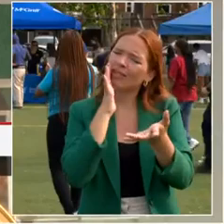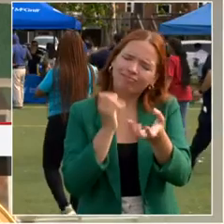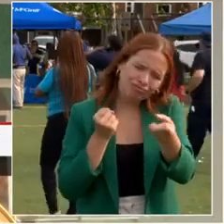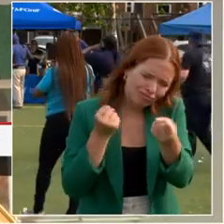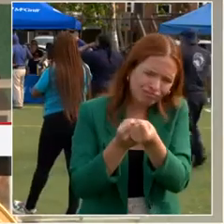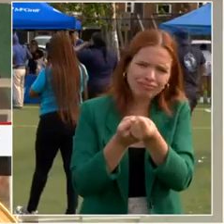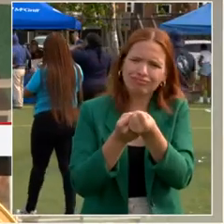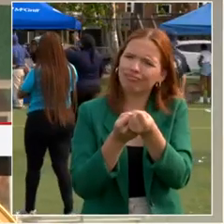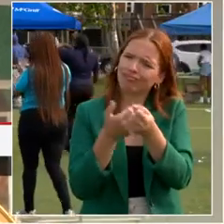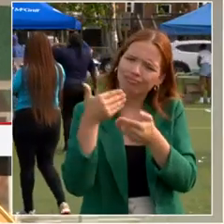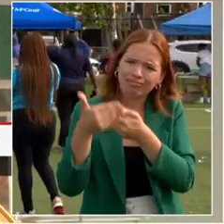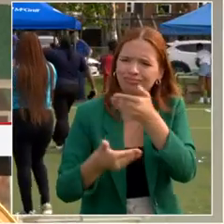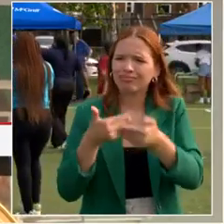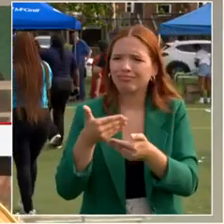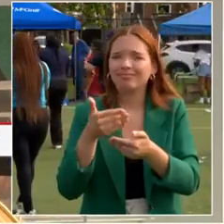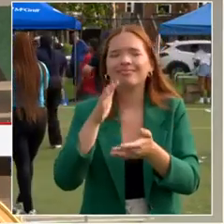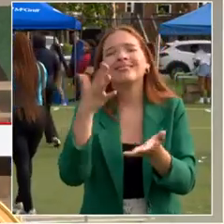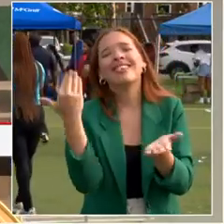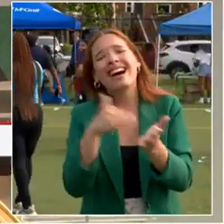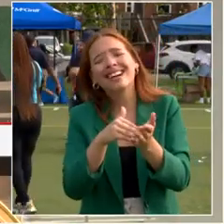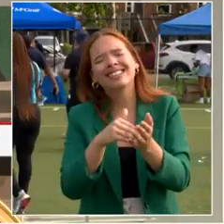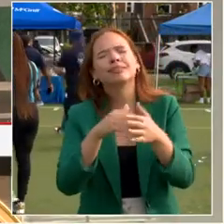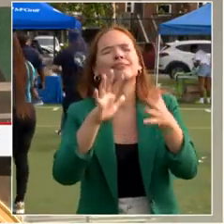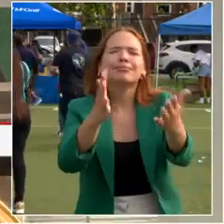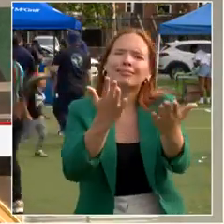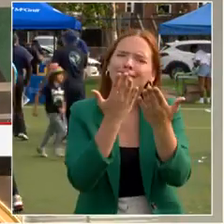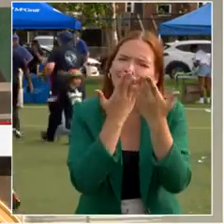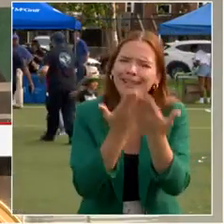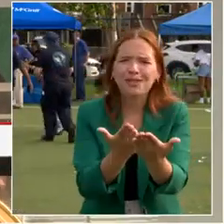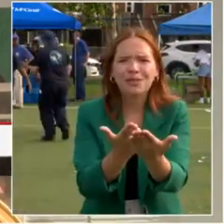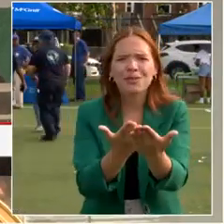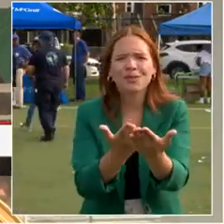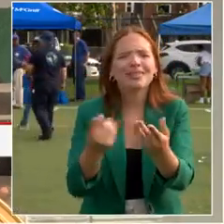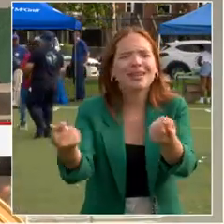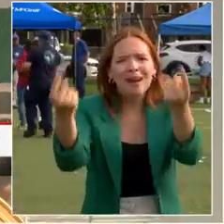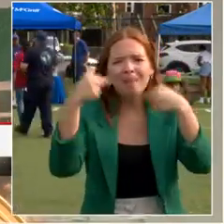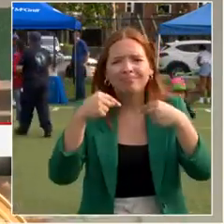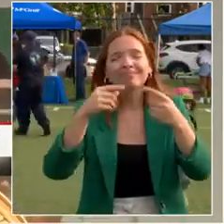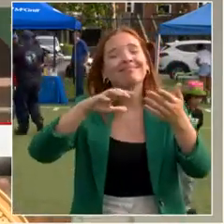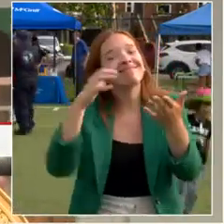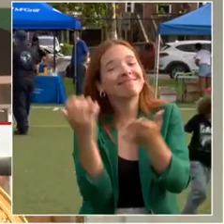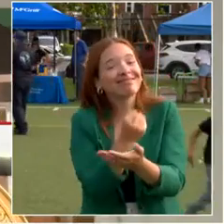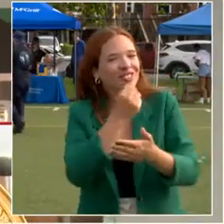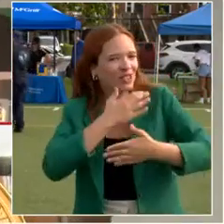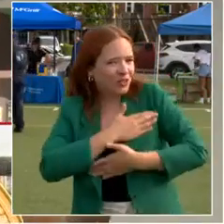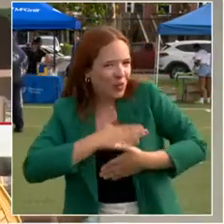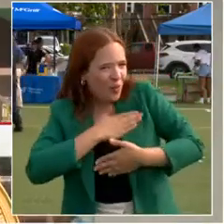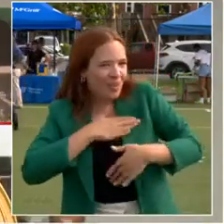you. Thank you for coming out, and enjoy the evening.